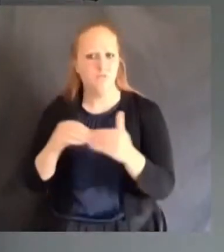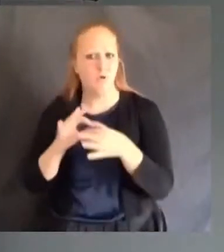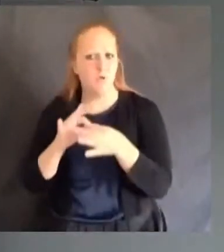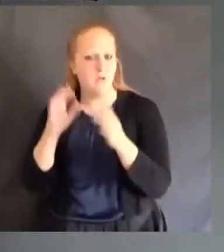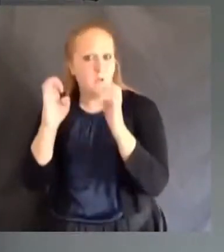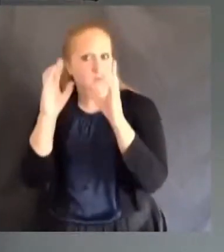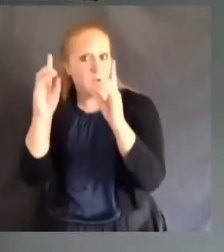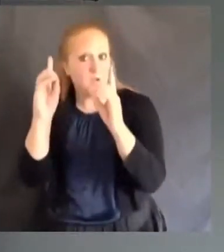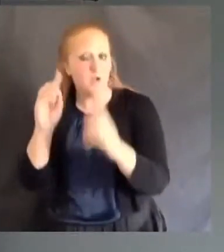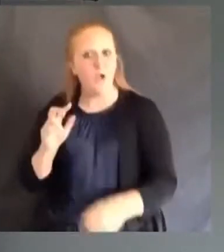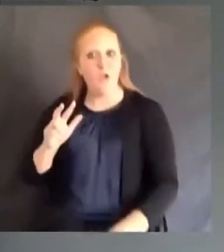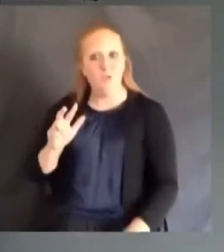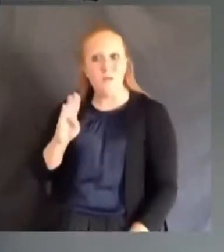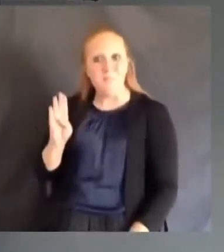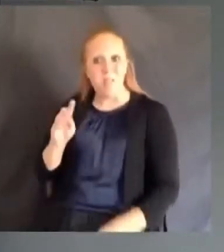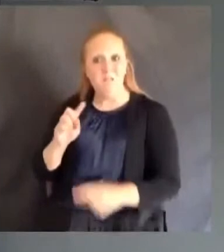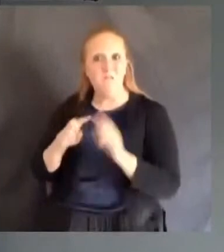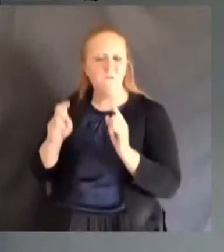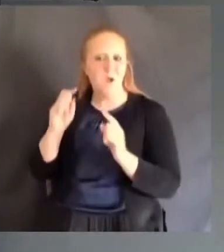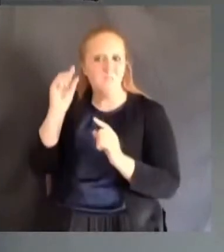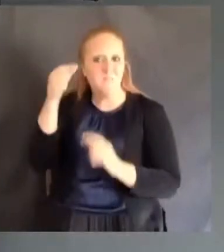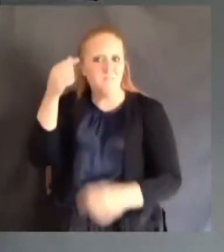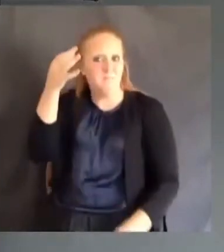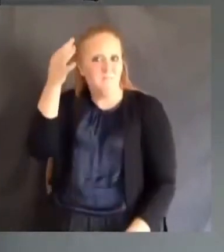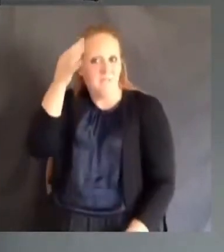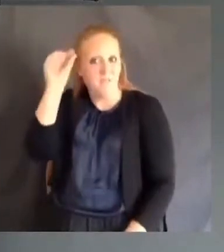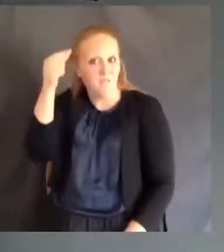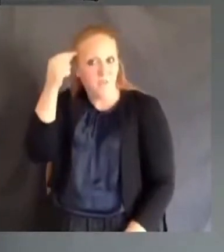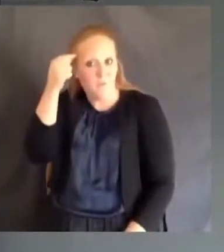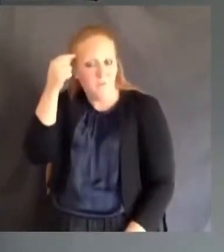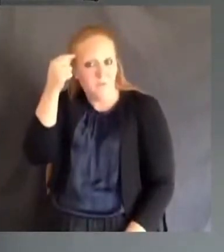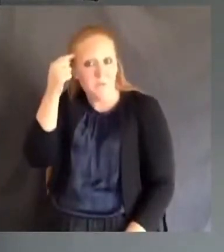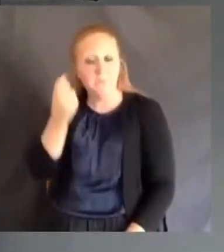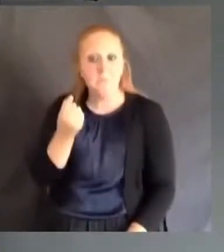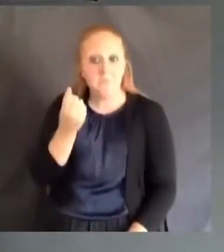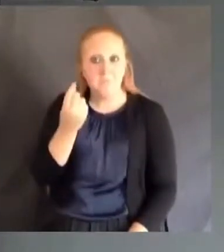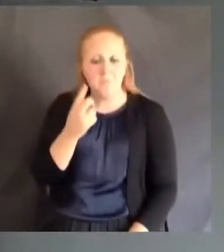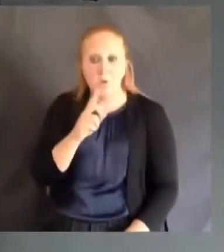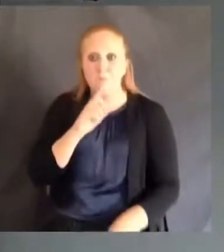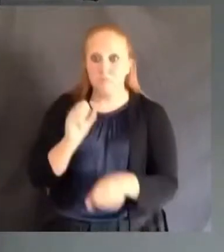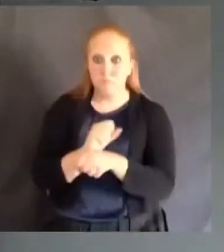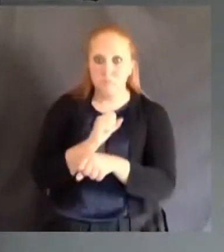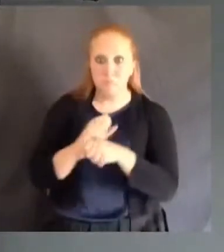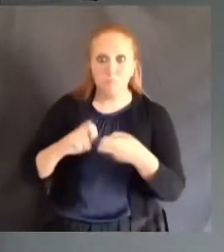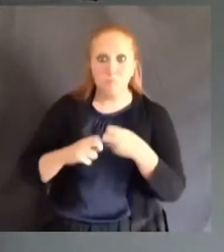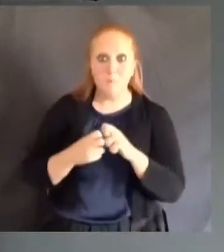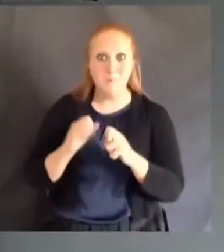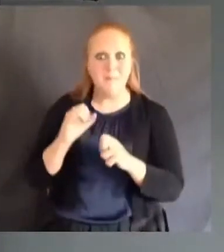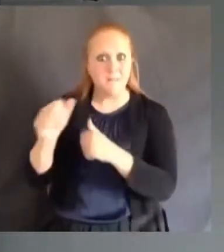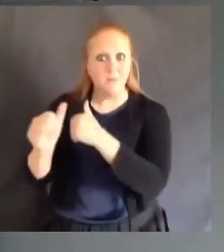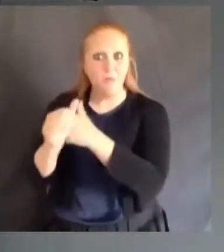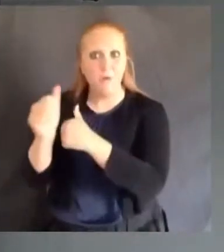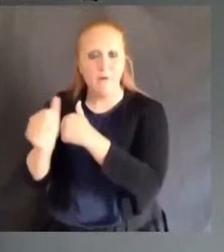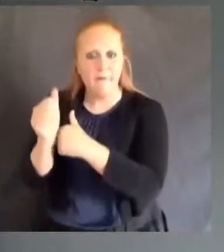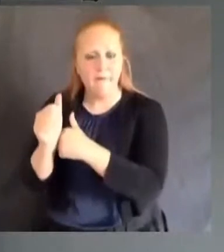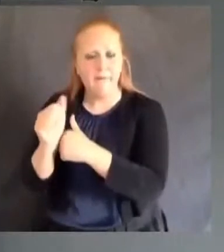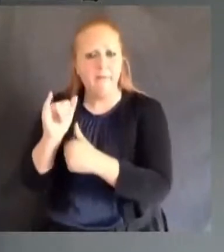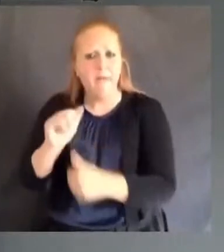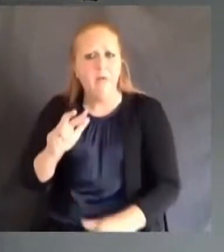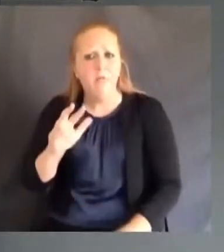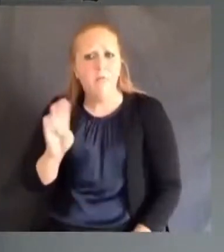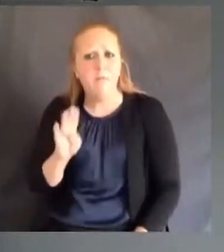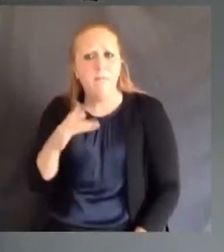federal government, so it's not as much. And the real sad issue is if that is the threat, that mostly goes to the highest need students that we have,